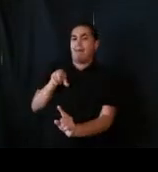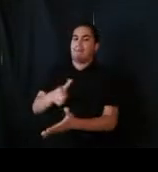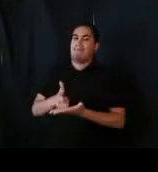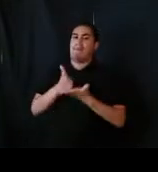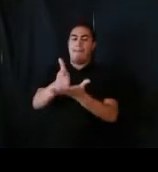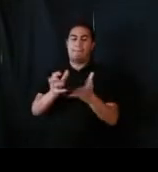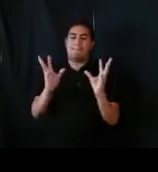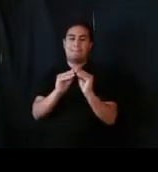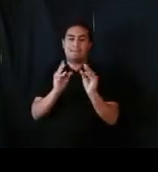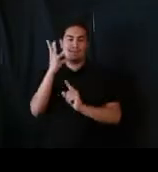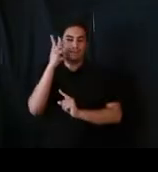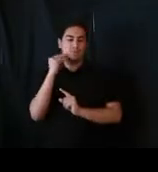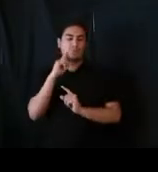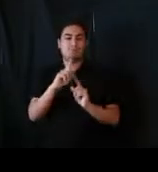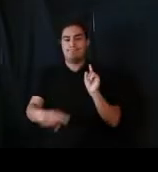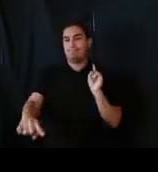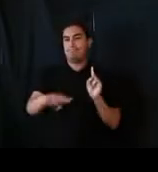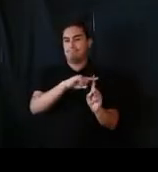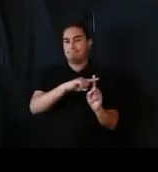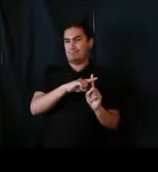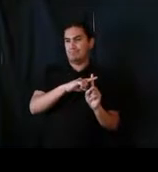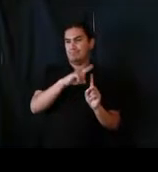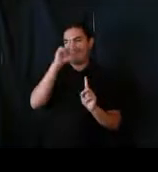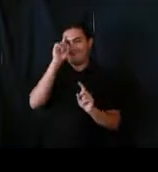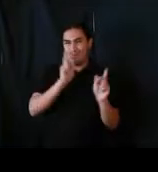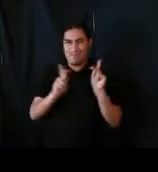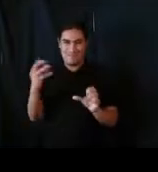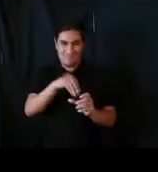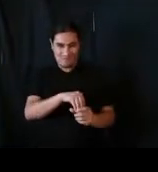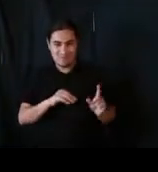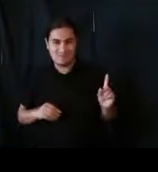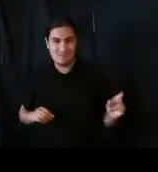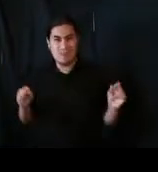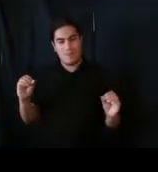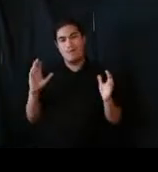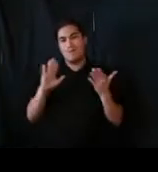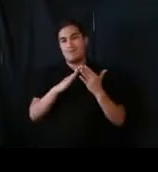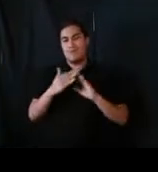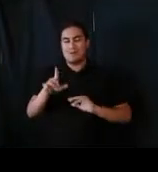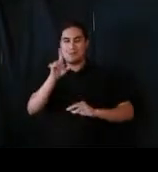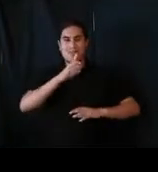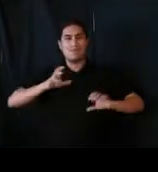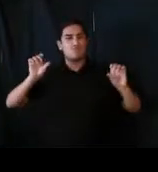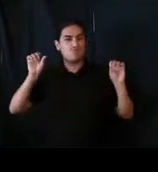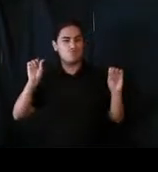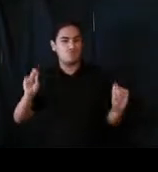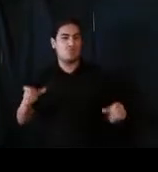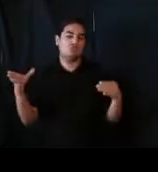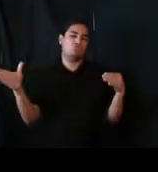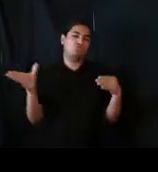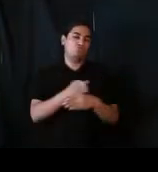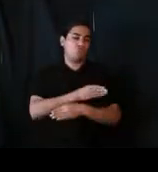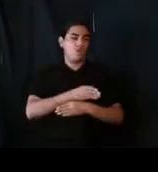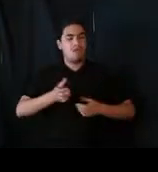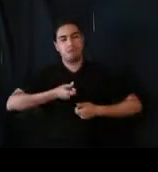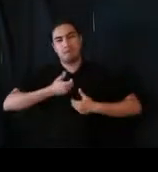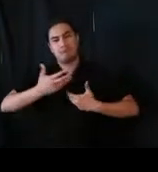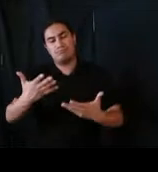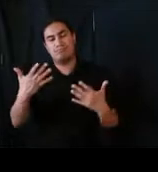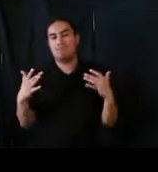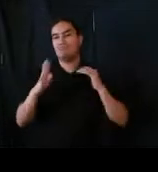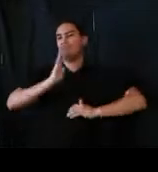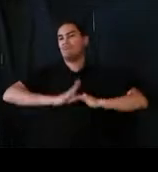like really positive for the participants and so as a result communities really were able to share um and felt